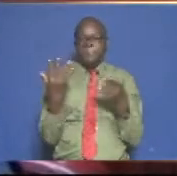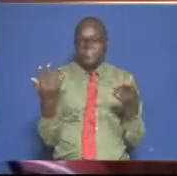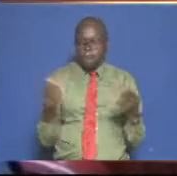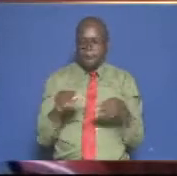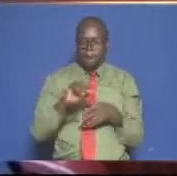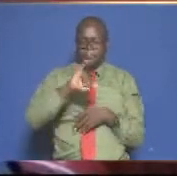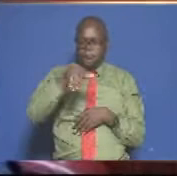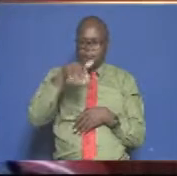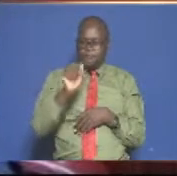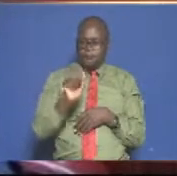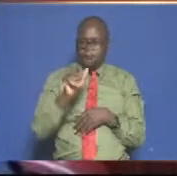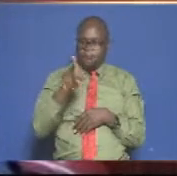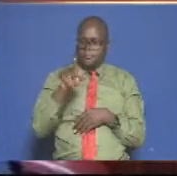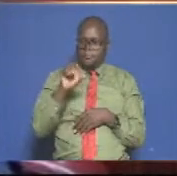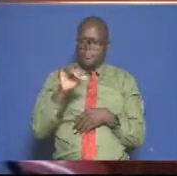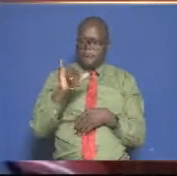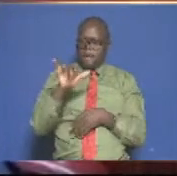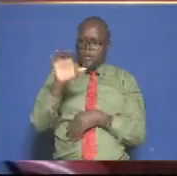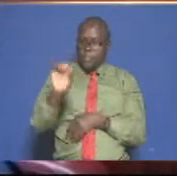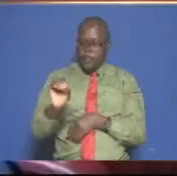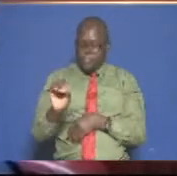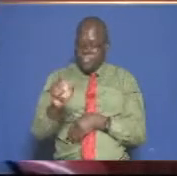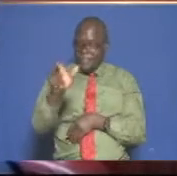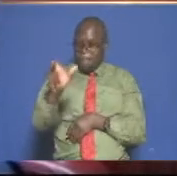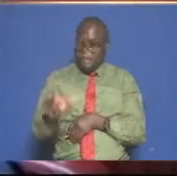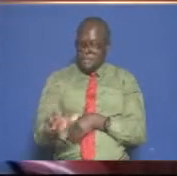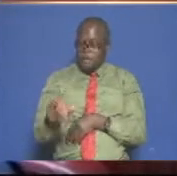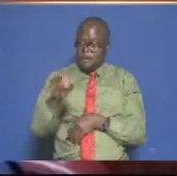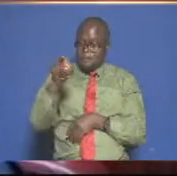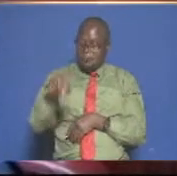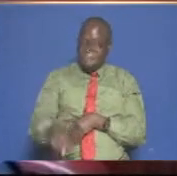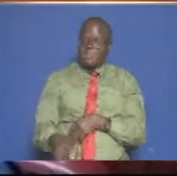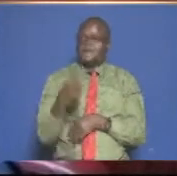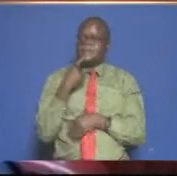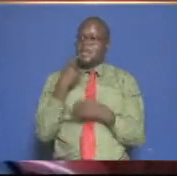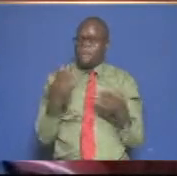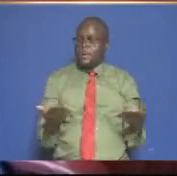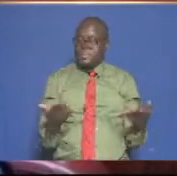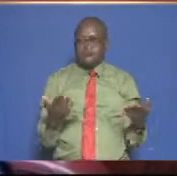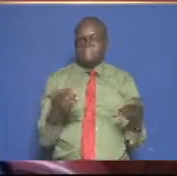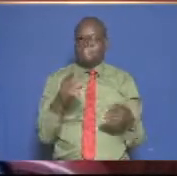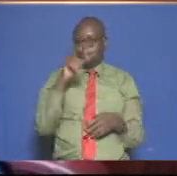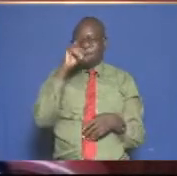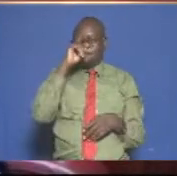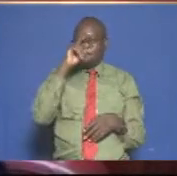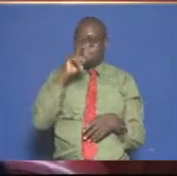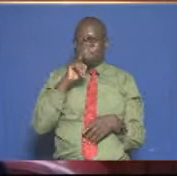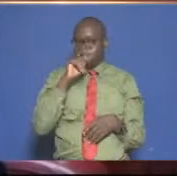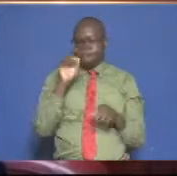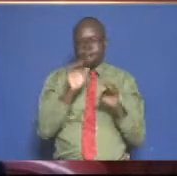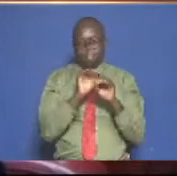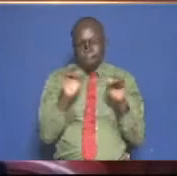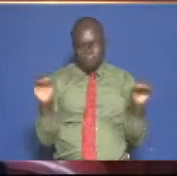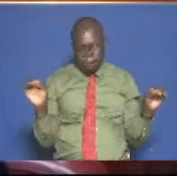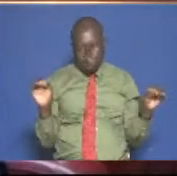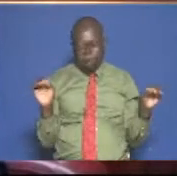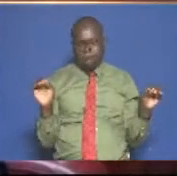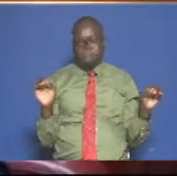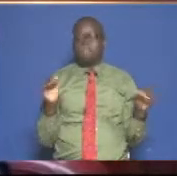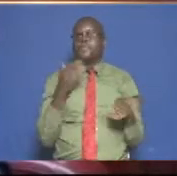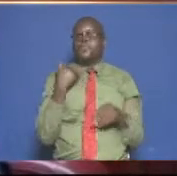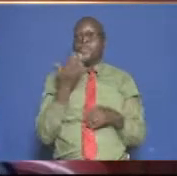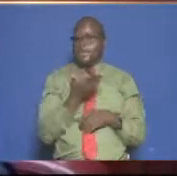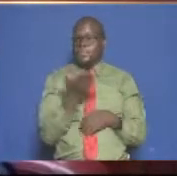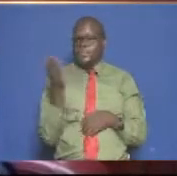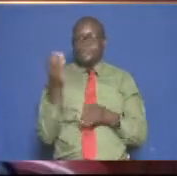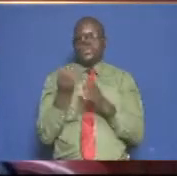Jakoyo was someone who, I must say, had no jealousy. He was not jealous. He would want you to